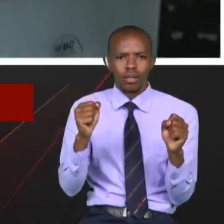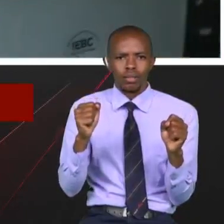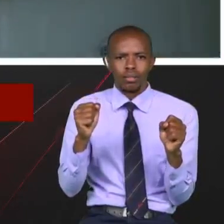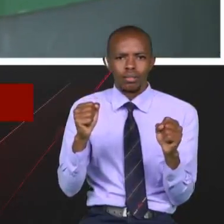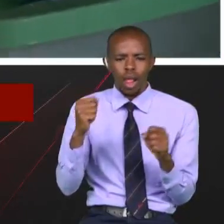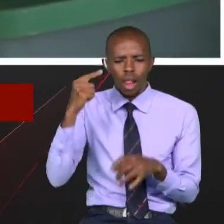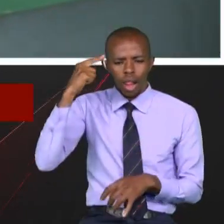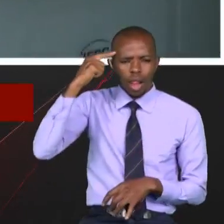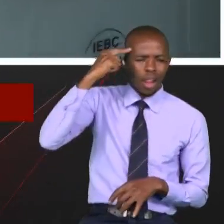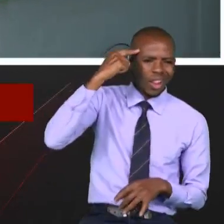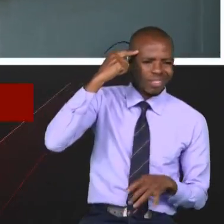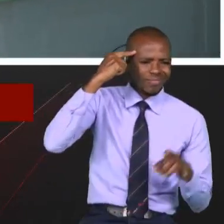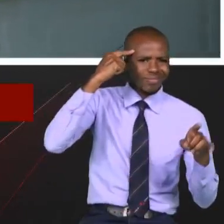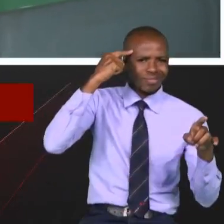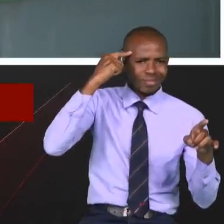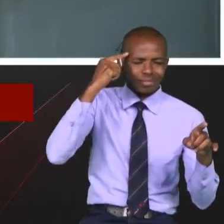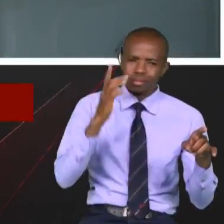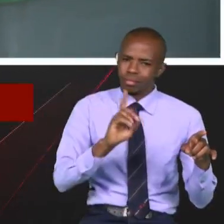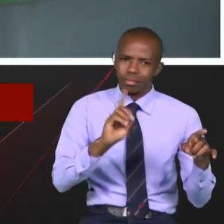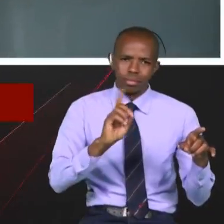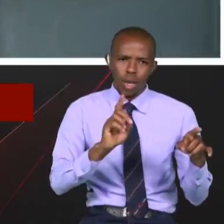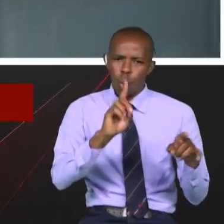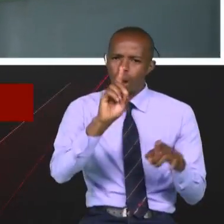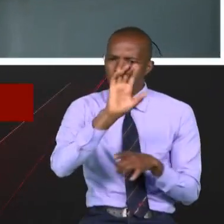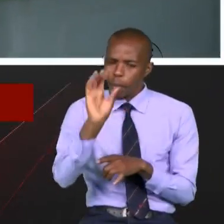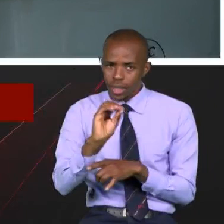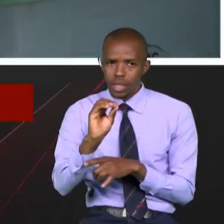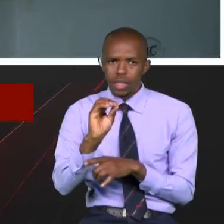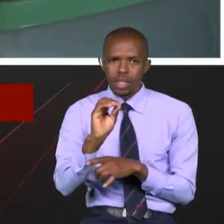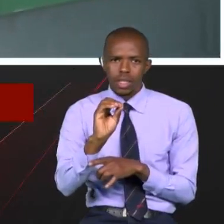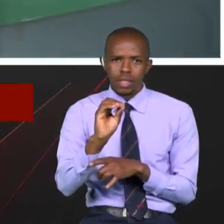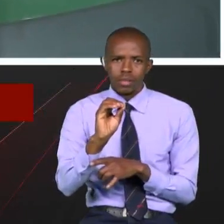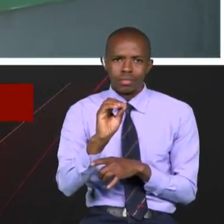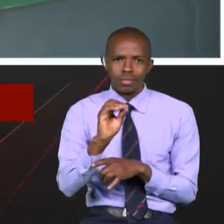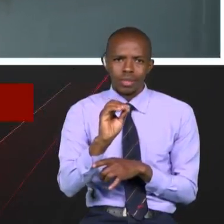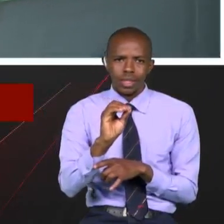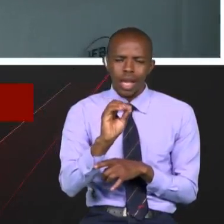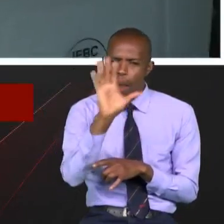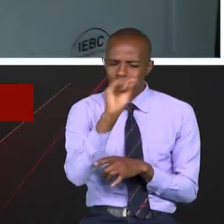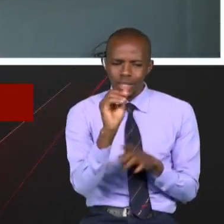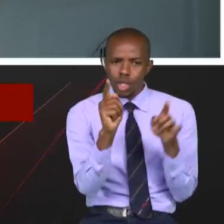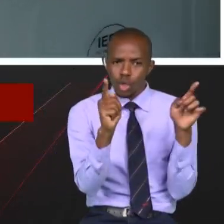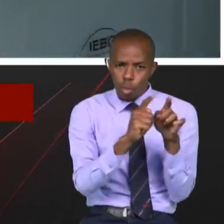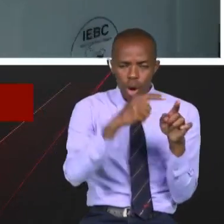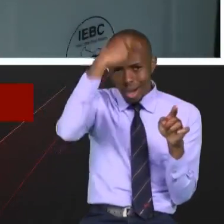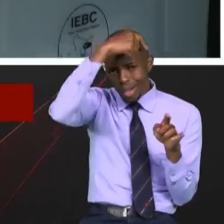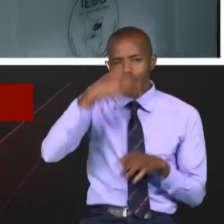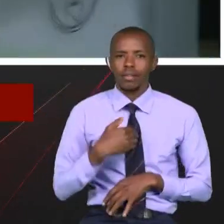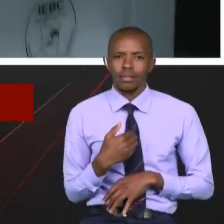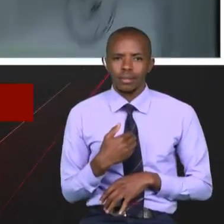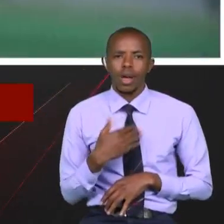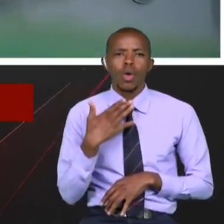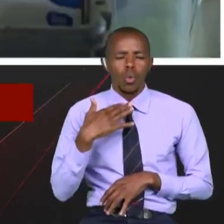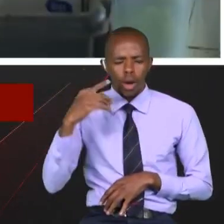marginalize the largest, because only about 1% or thereabout of this, a very small percentage of this population have degrees. So you